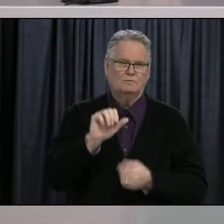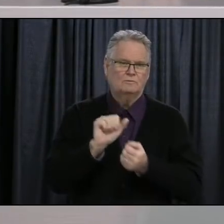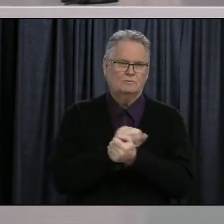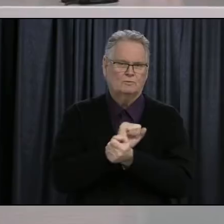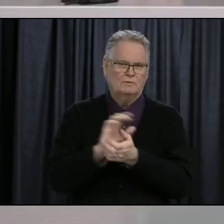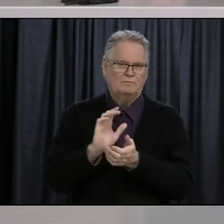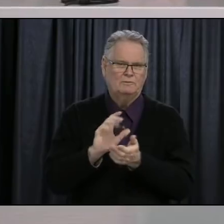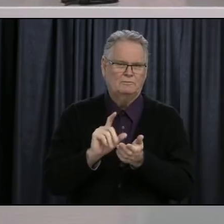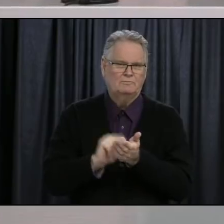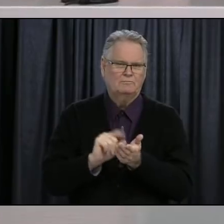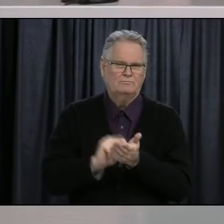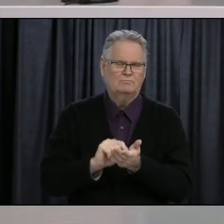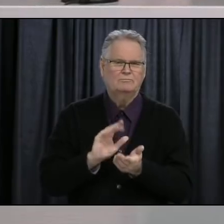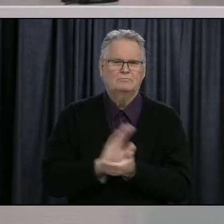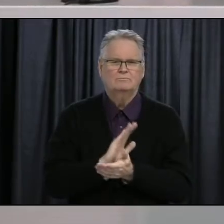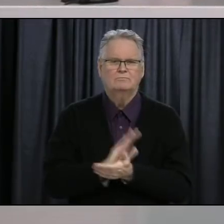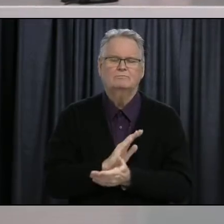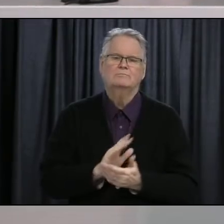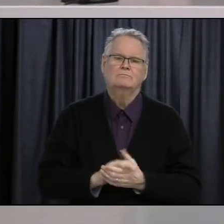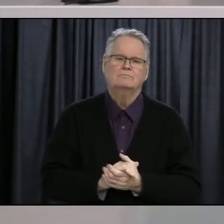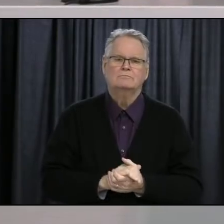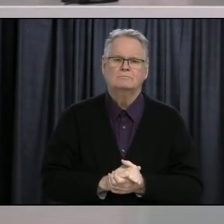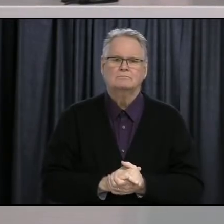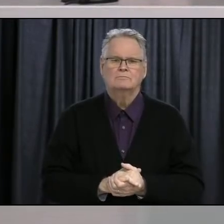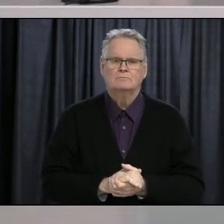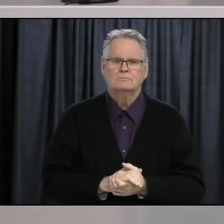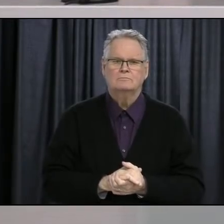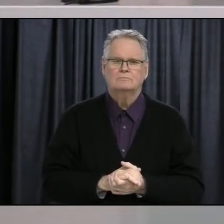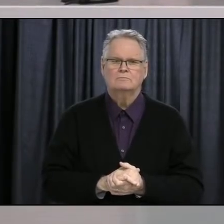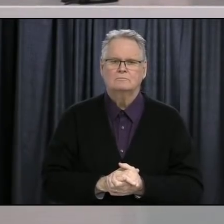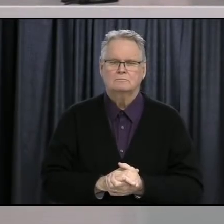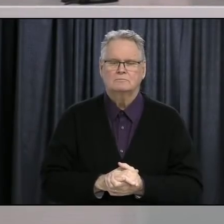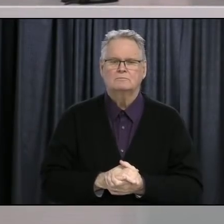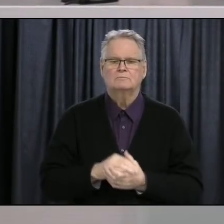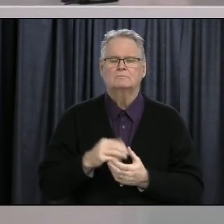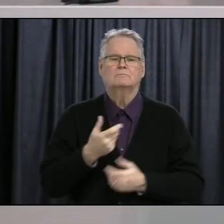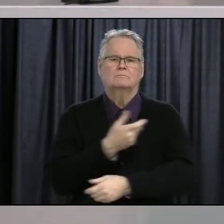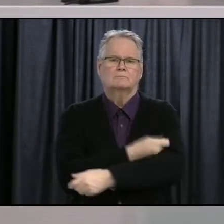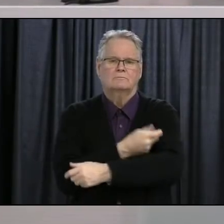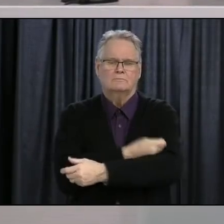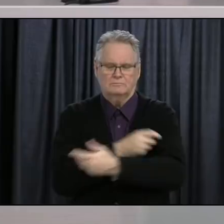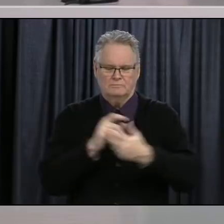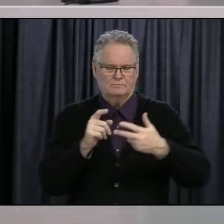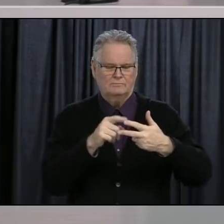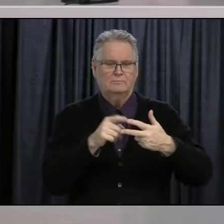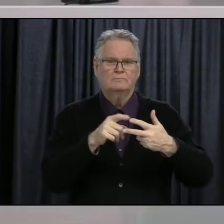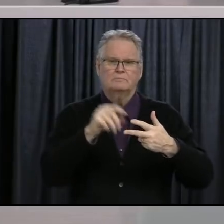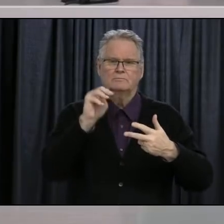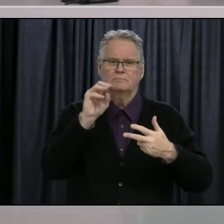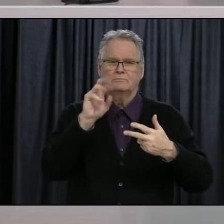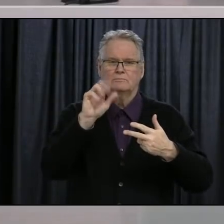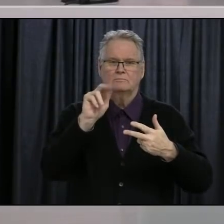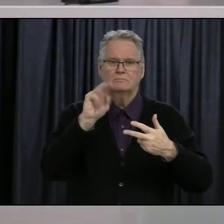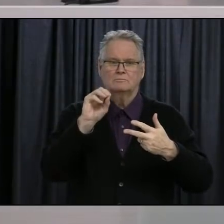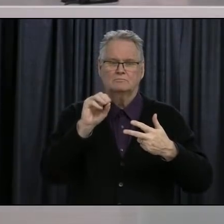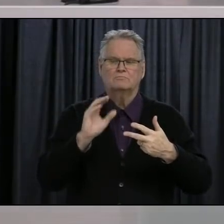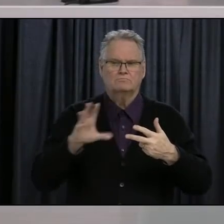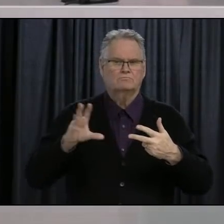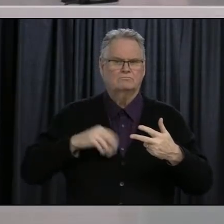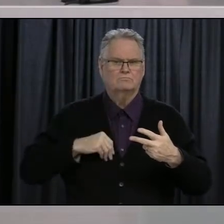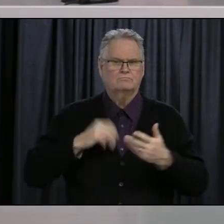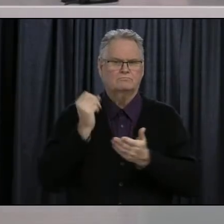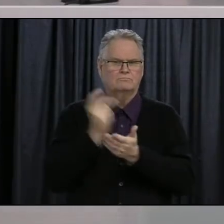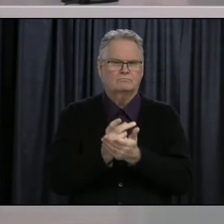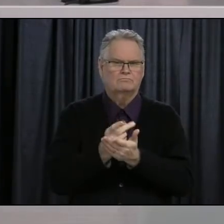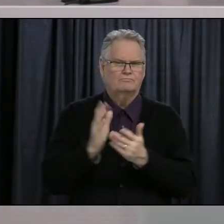it was noted it was easier to deploy to the province's rural regions on a logistical level compared to the Pfizer vaccine. So how does the